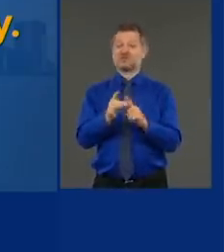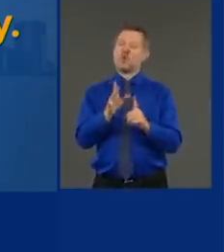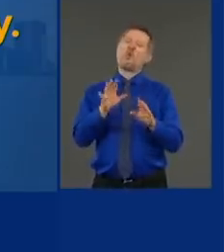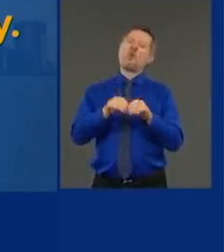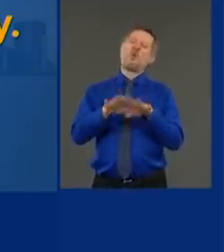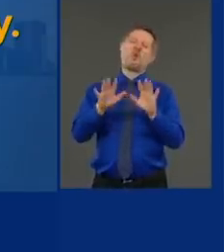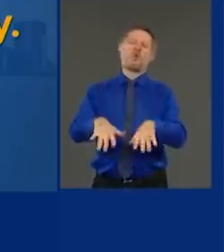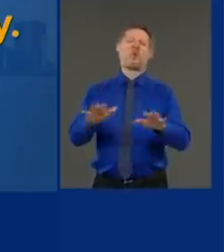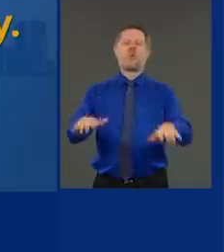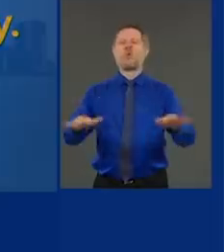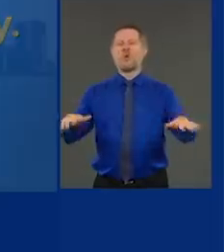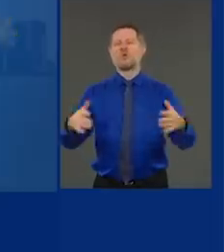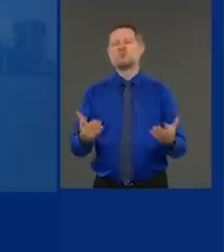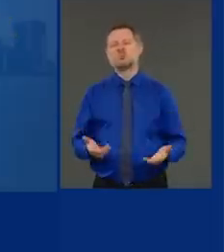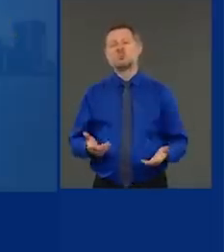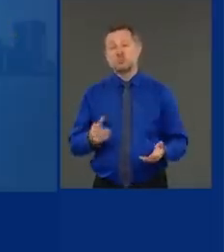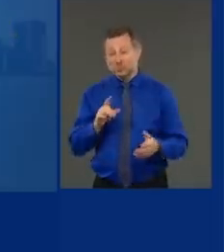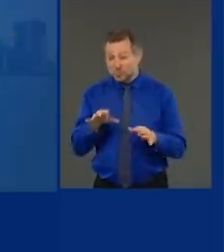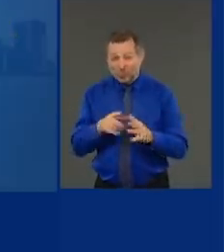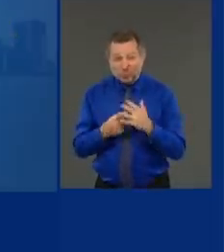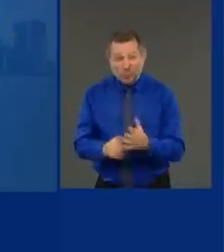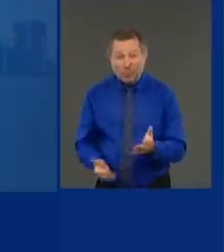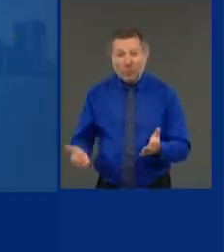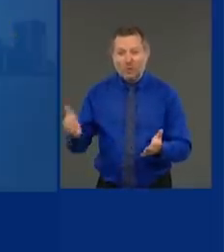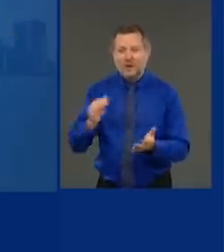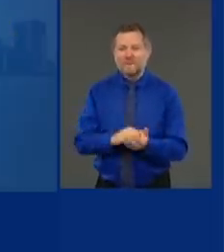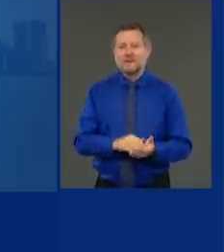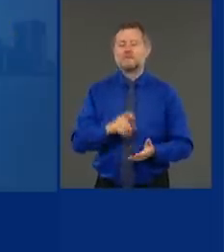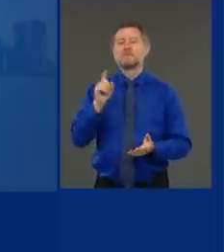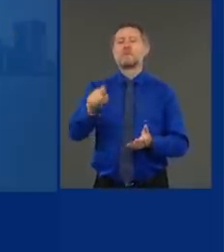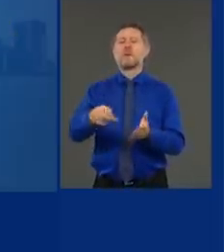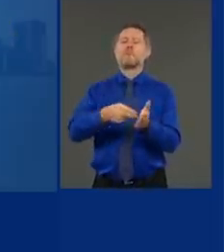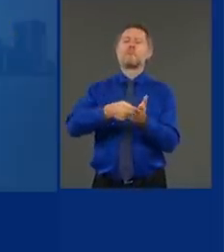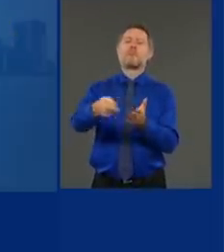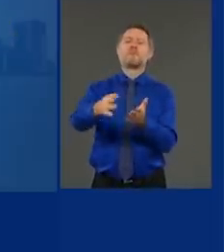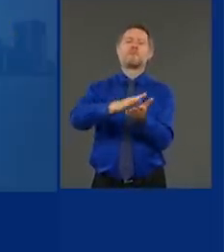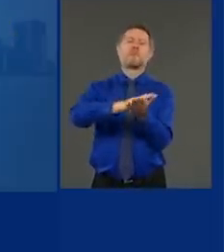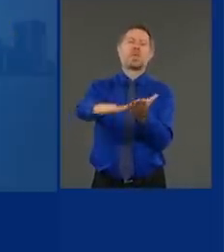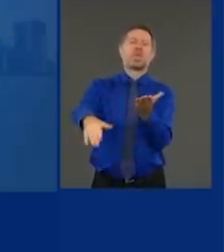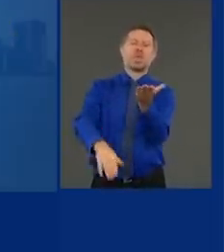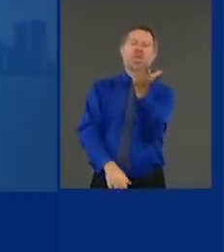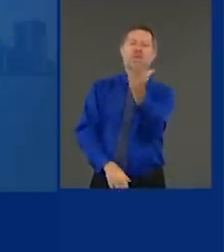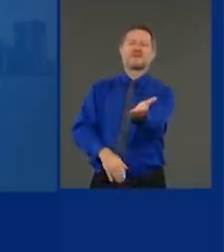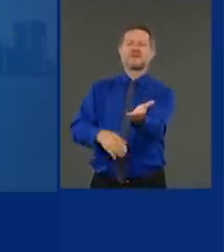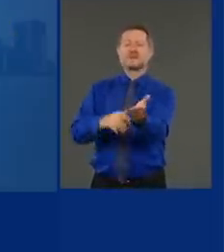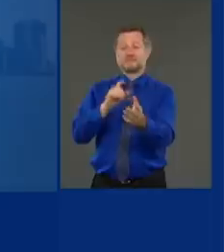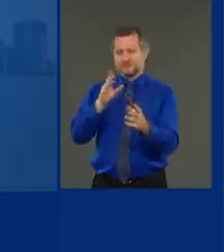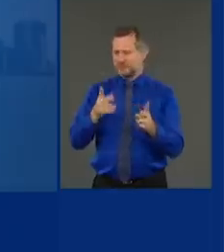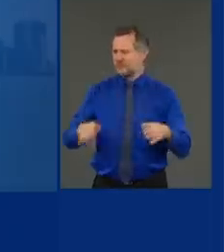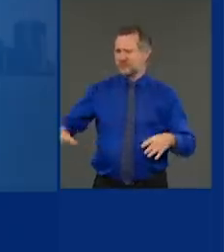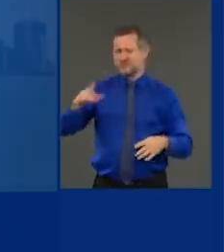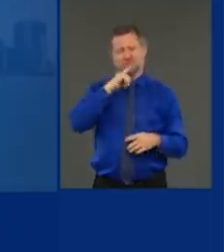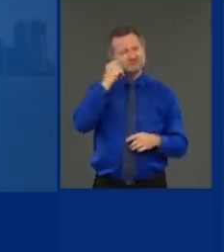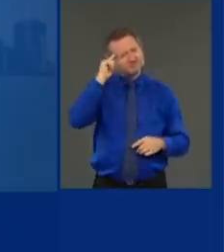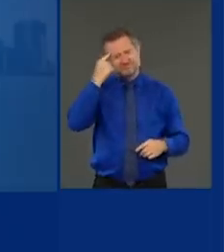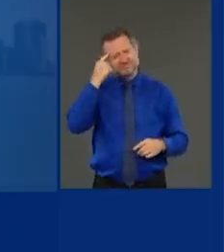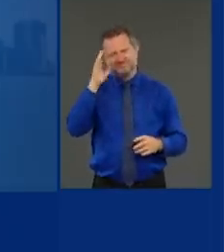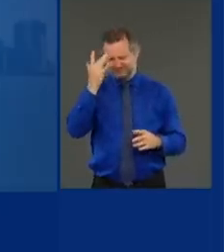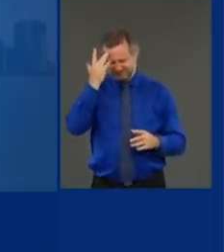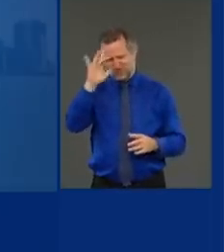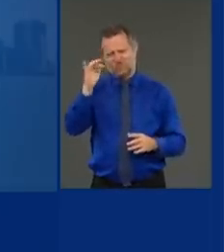Hit the reset button. It's called the truth. It's called the plain truth. The American people are smart.